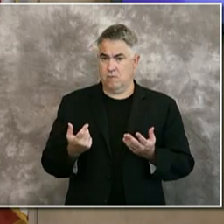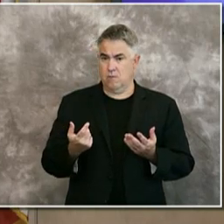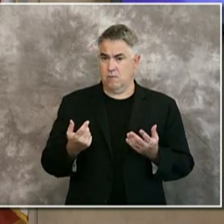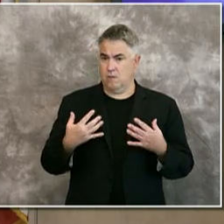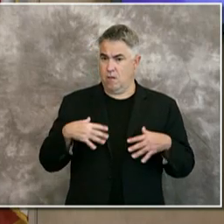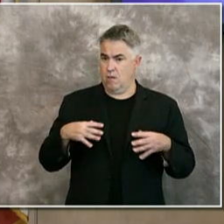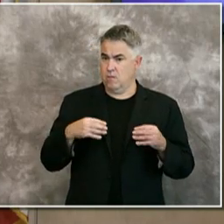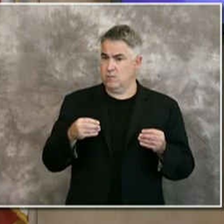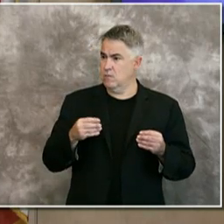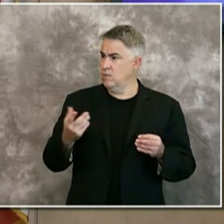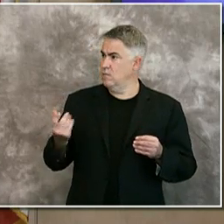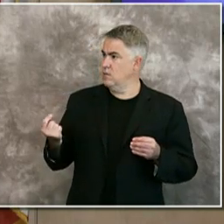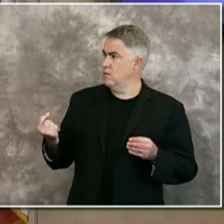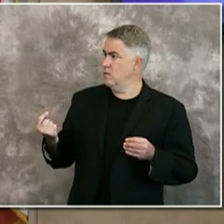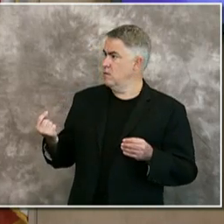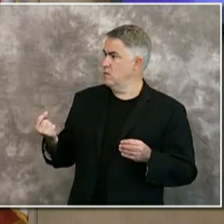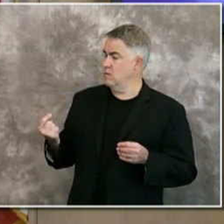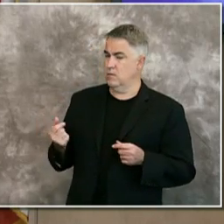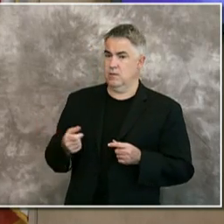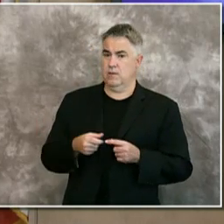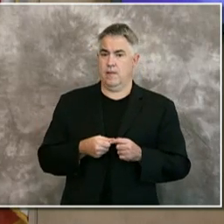Okay, Dr. Wooten's going to respond.